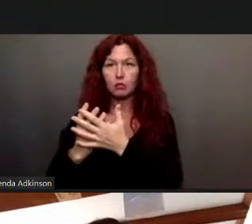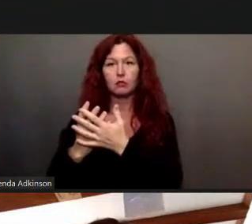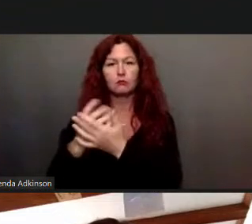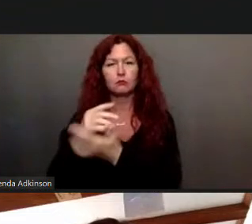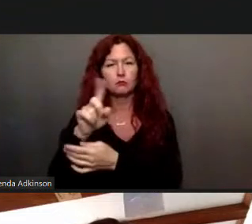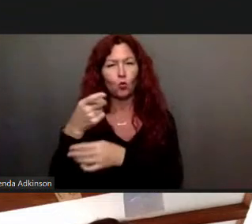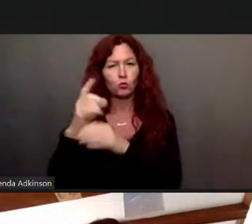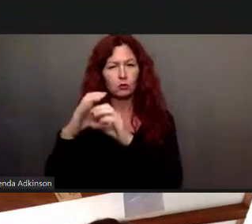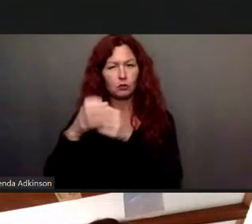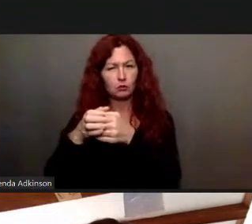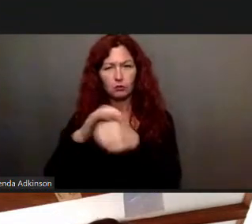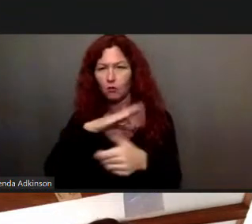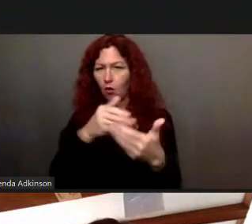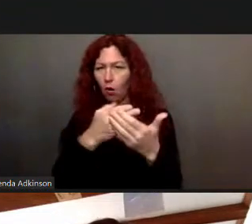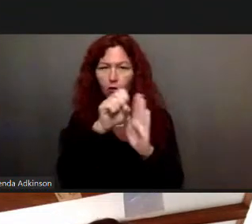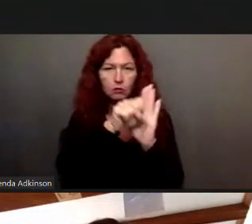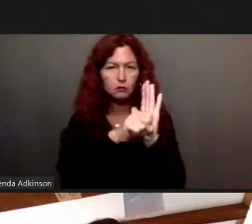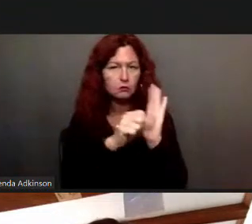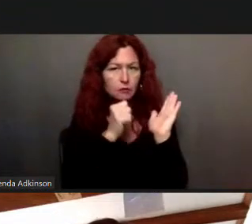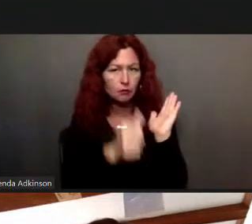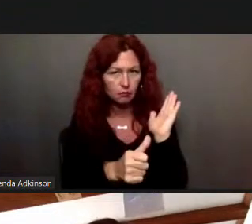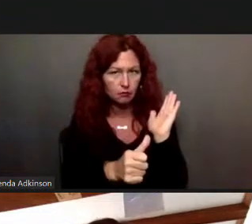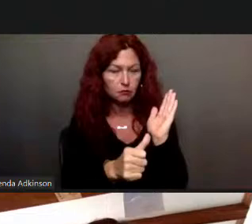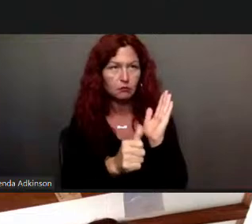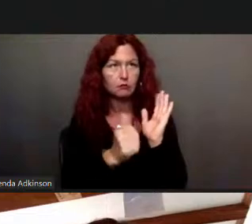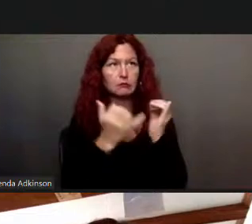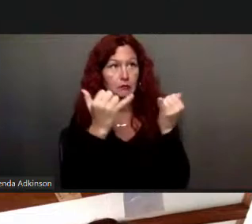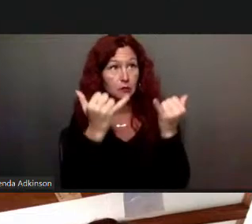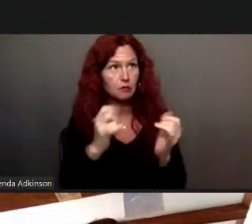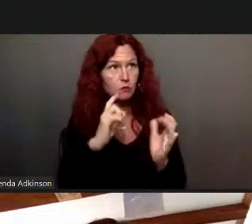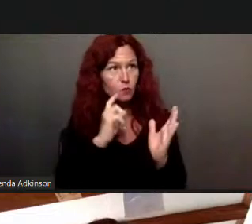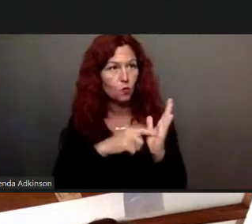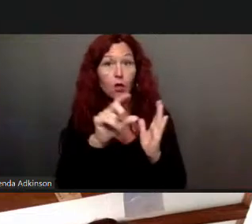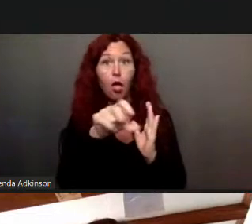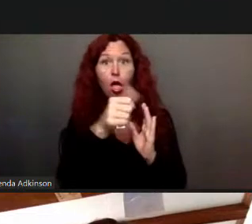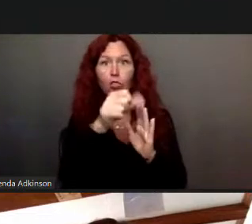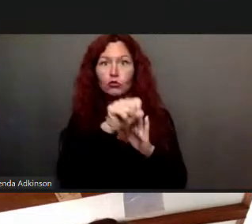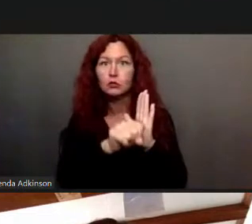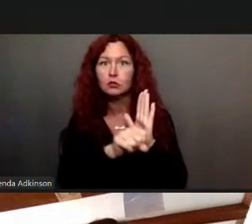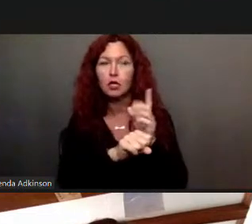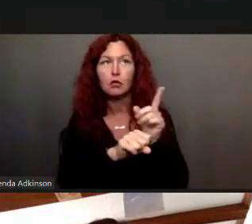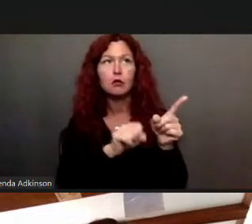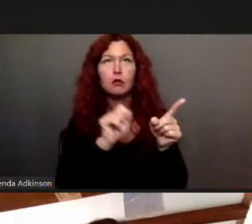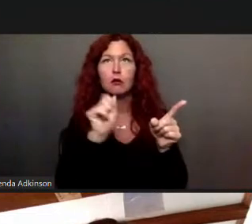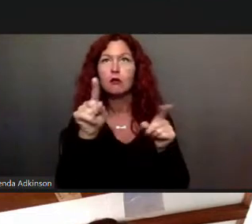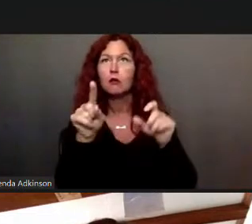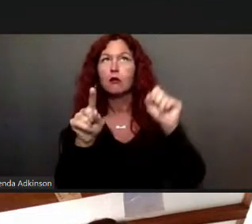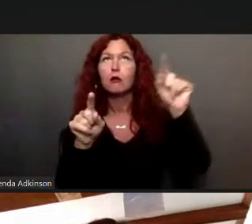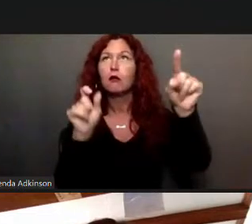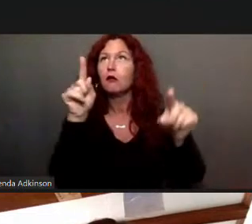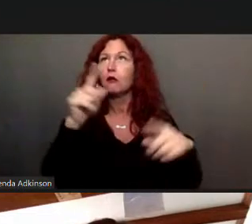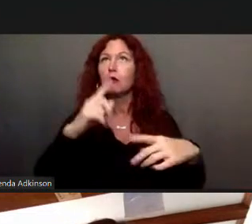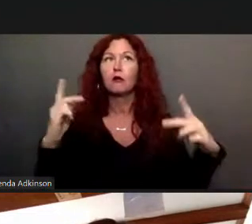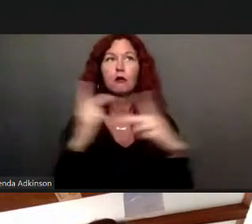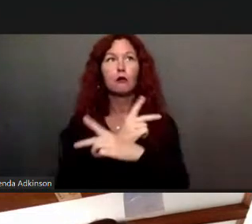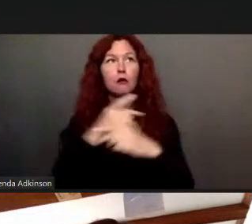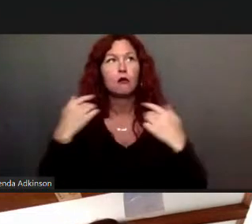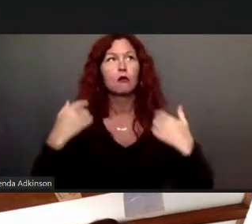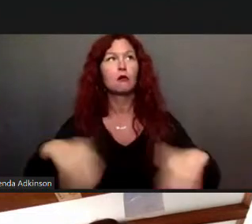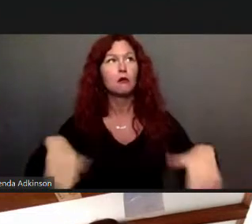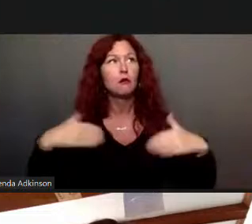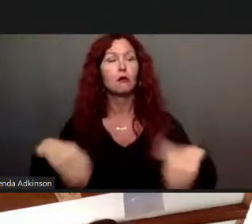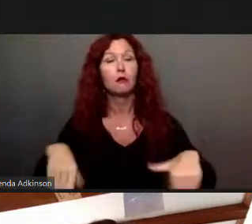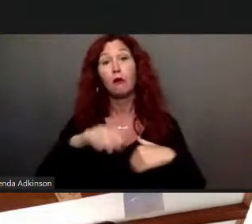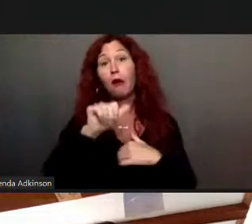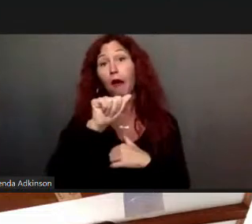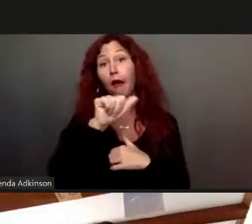cetera. Basically the states where we're seeing more cases now, is there any plan to change